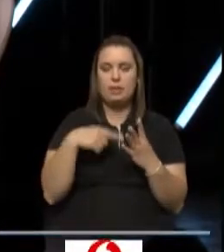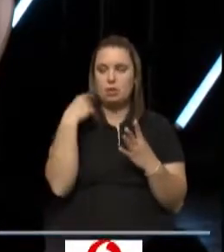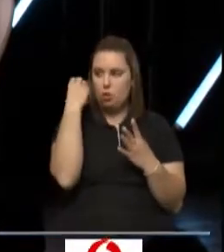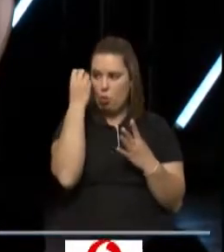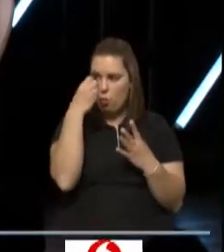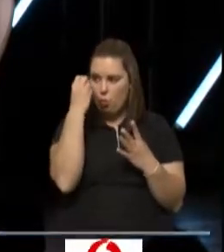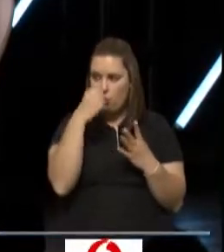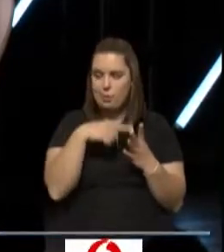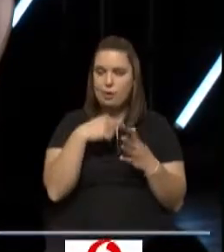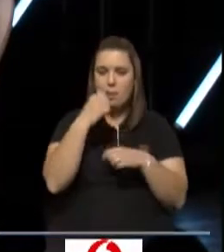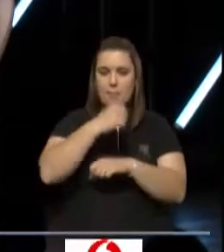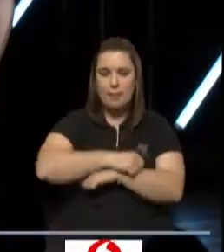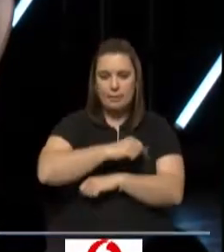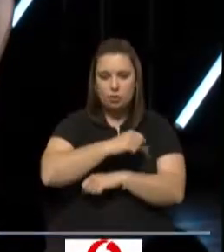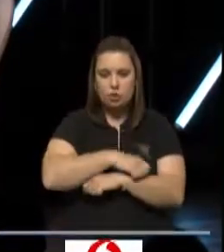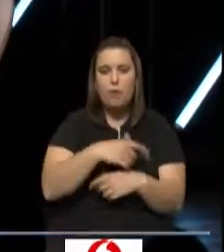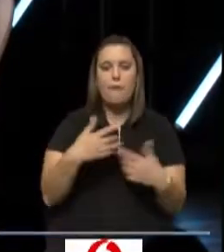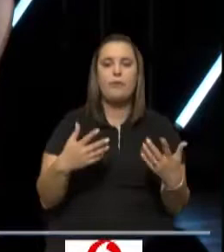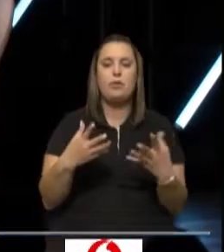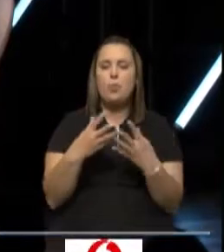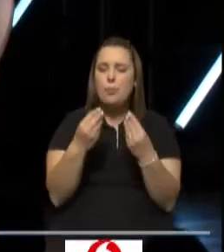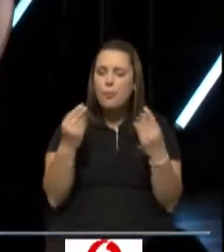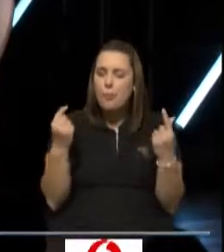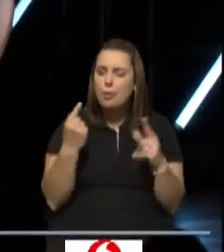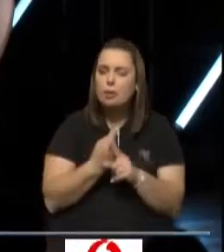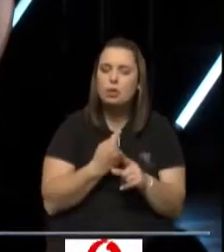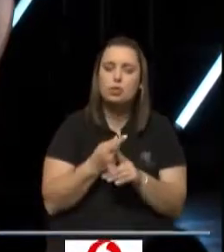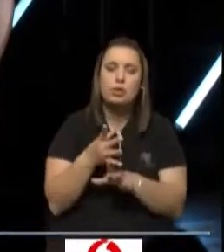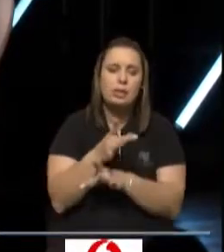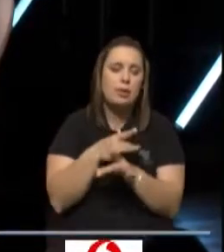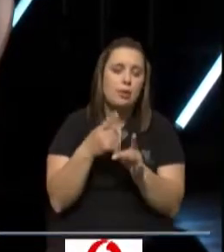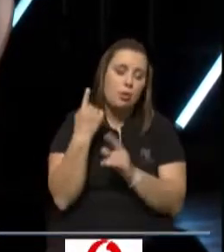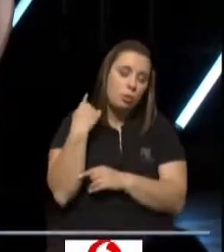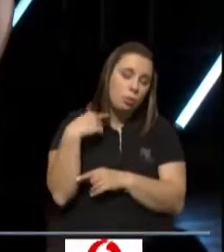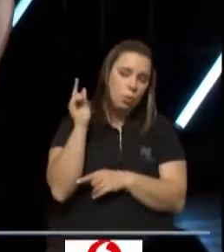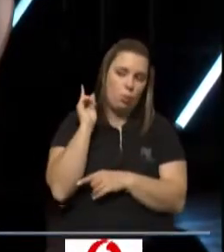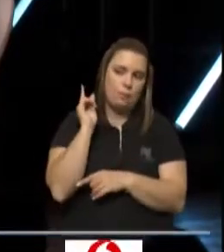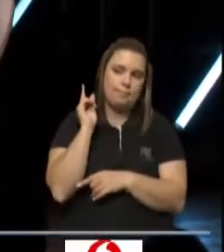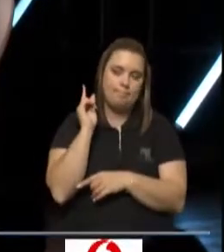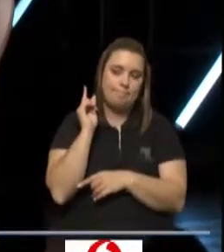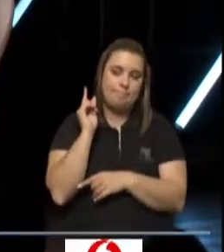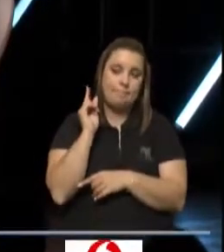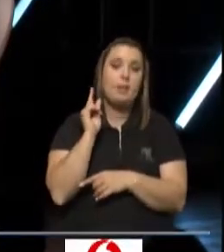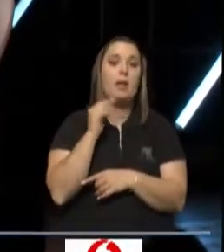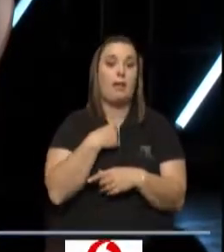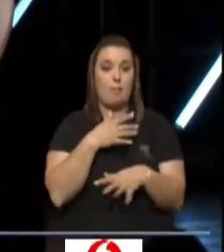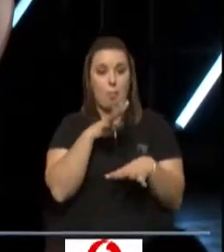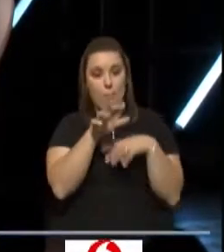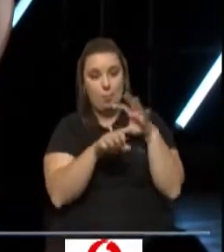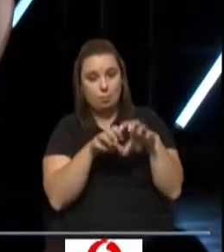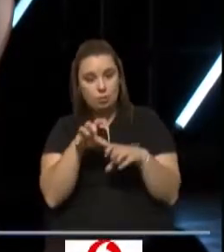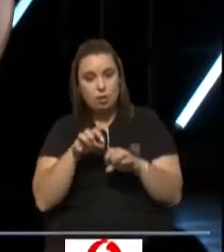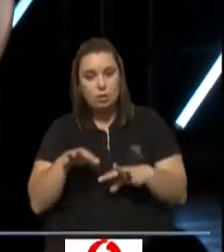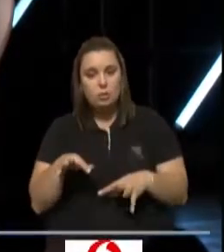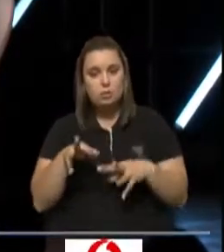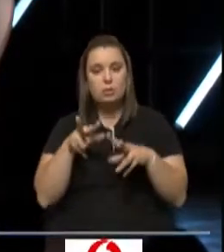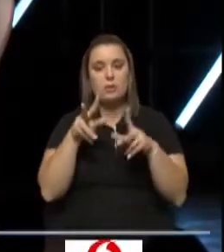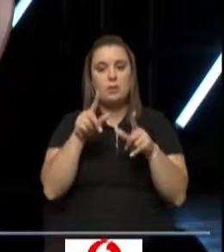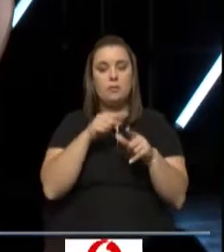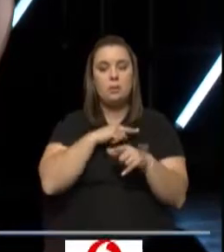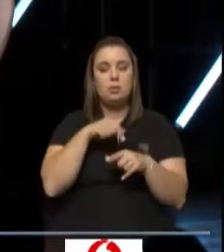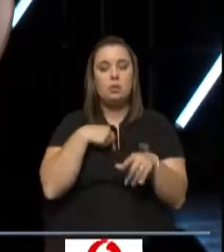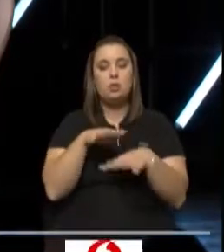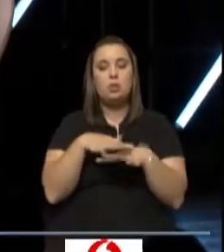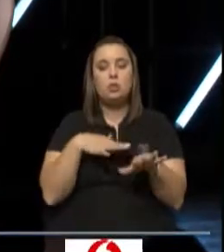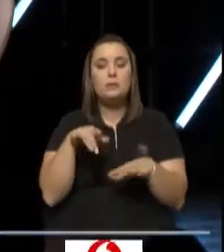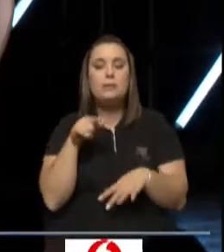jazz. Google, Microsoft, the large players who are not European and who are making the most of